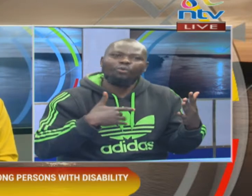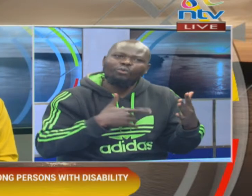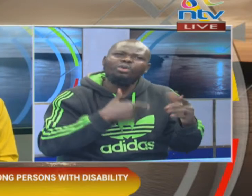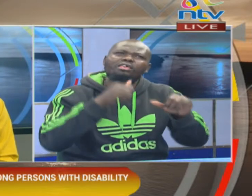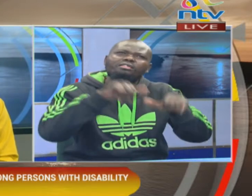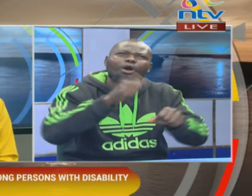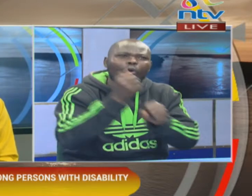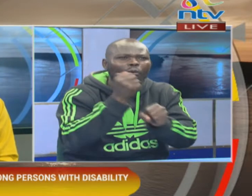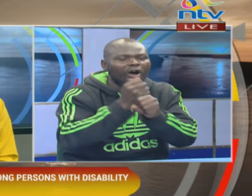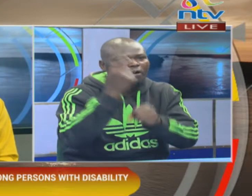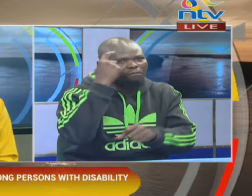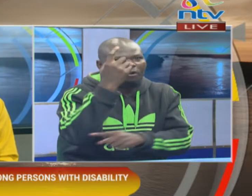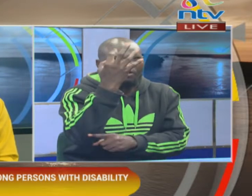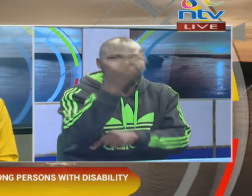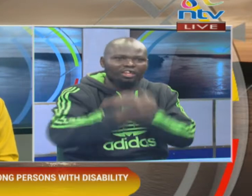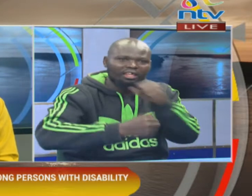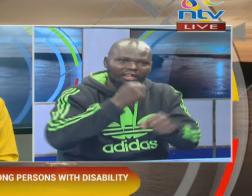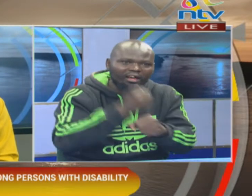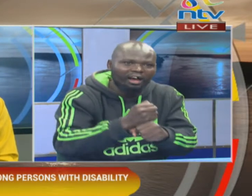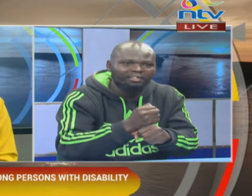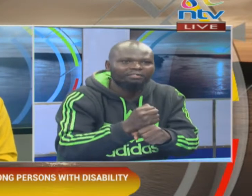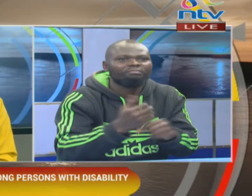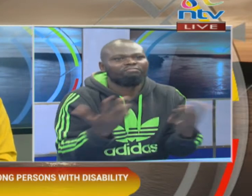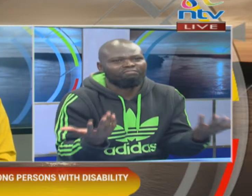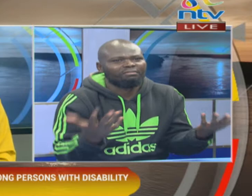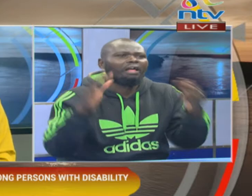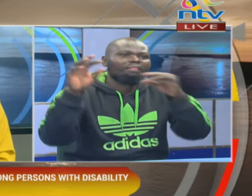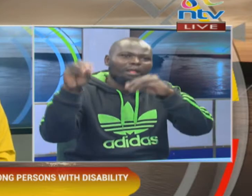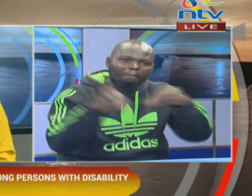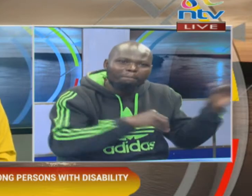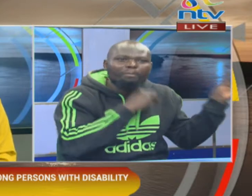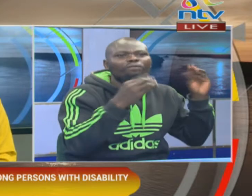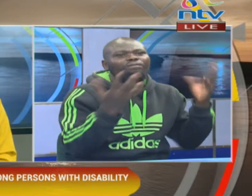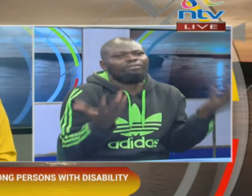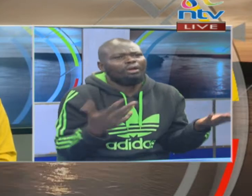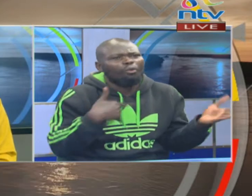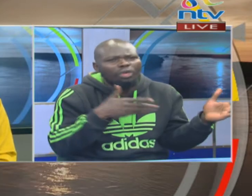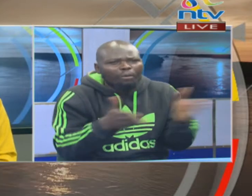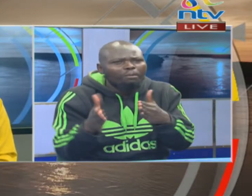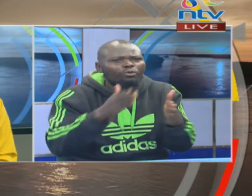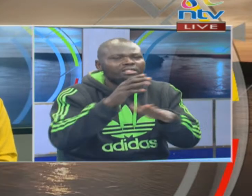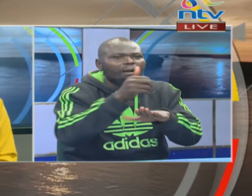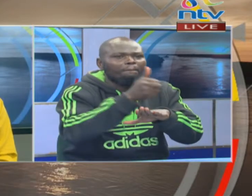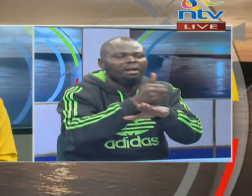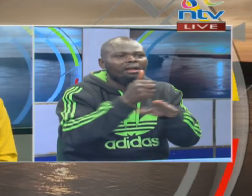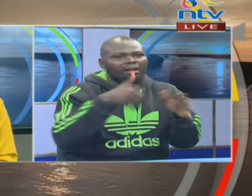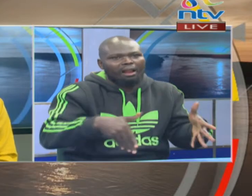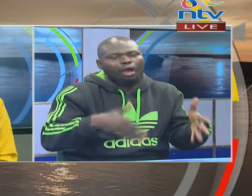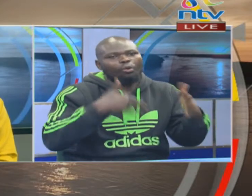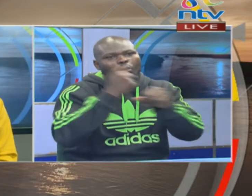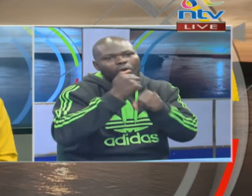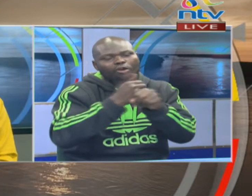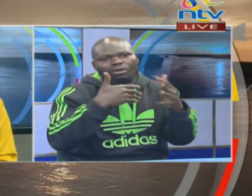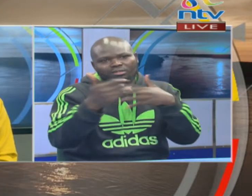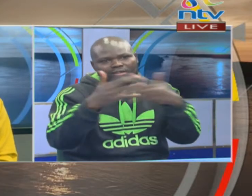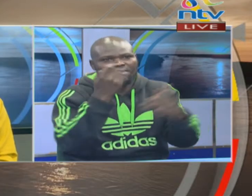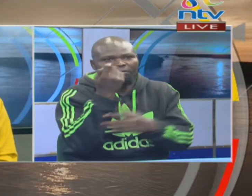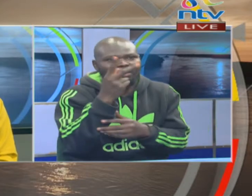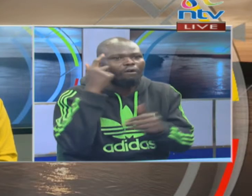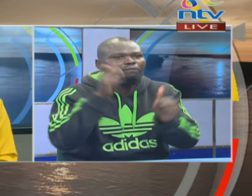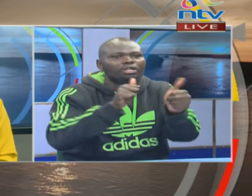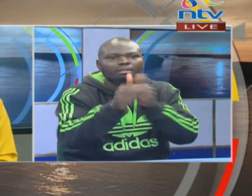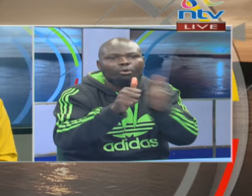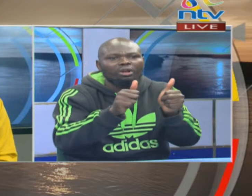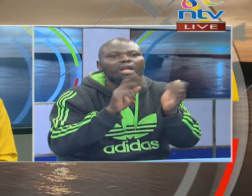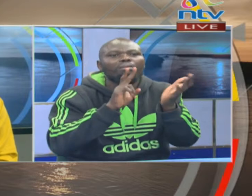good in KSL, in Kenyan Sign Language. So I was employed because they could understand me, because the Door is working with person